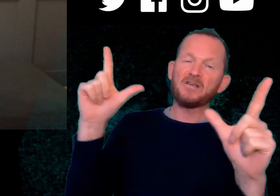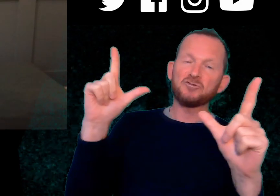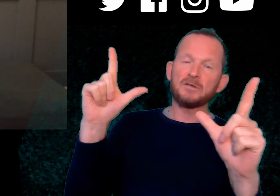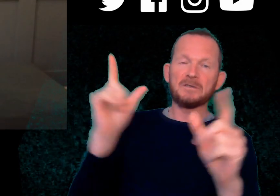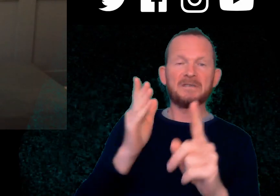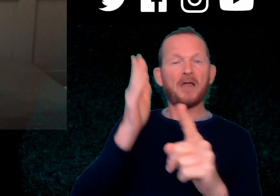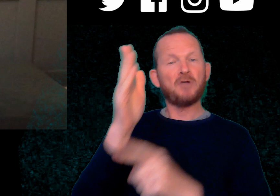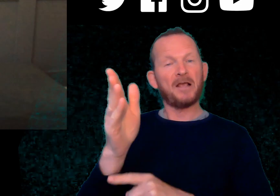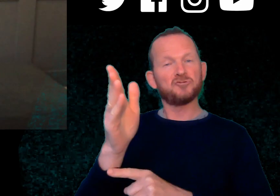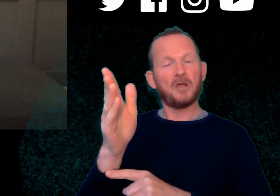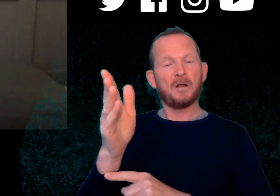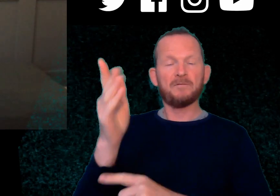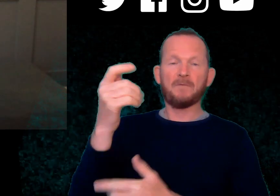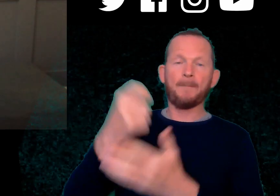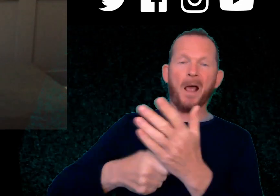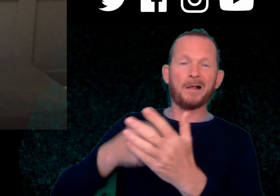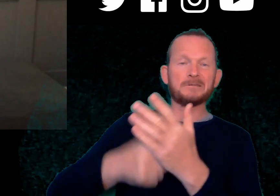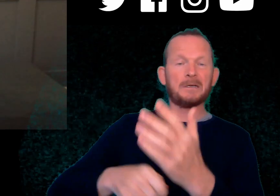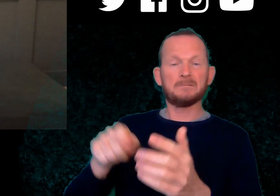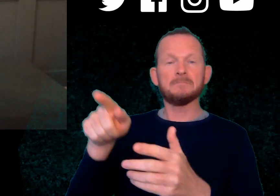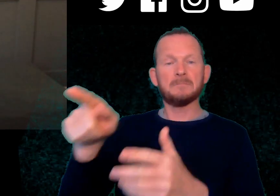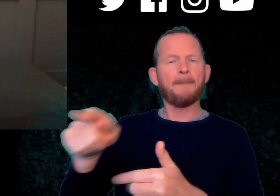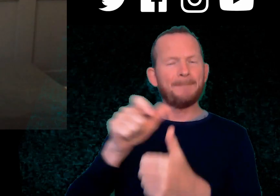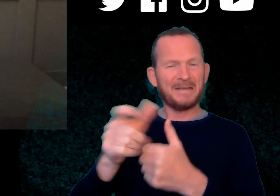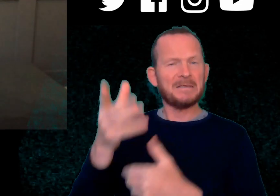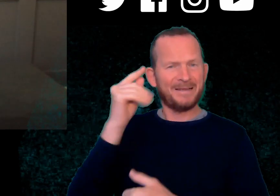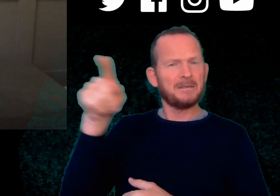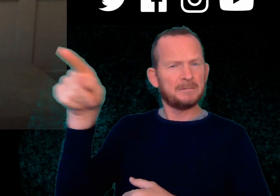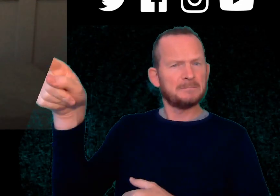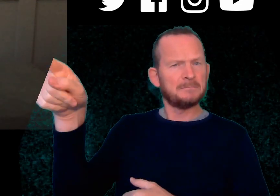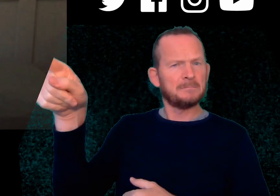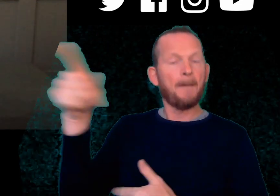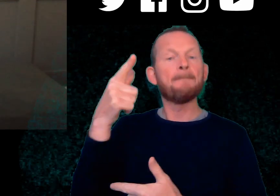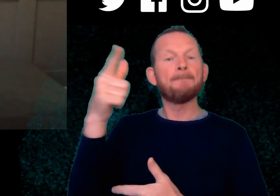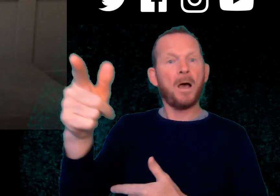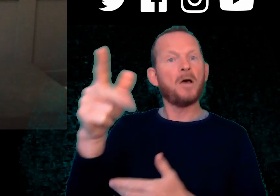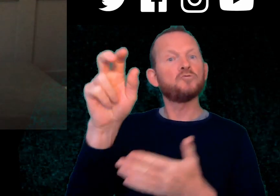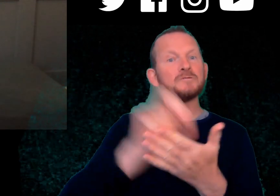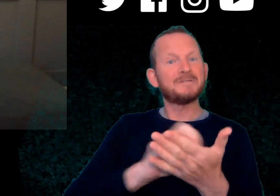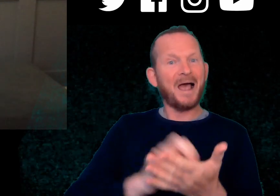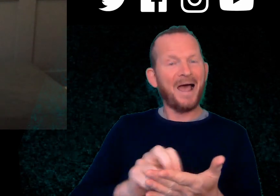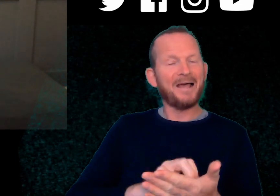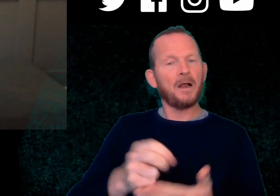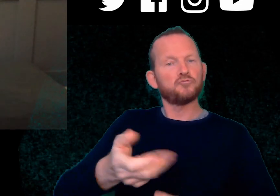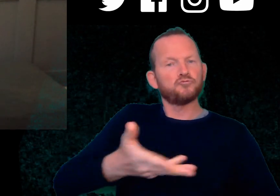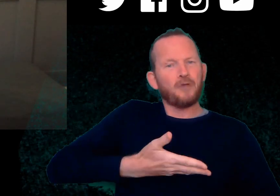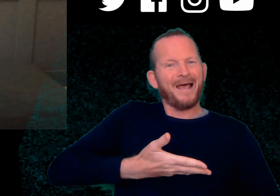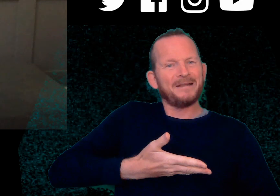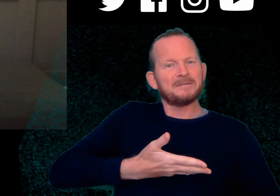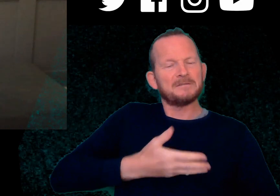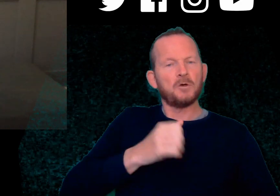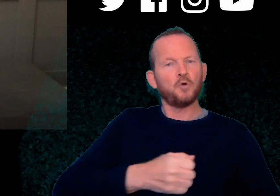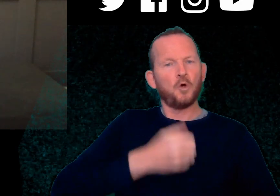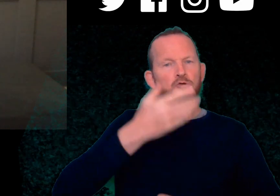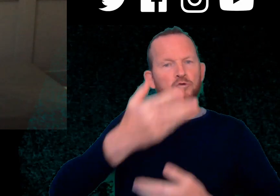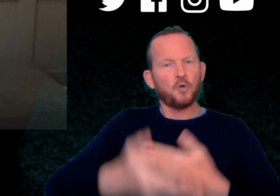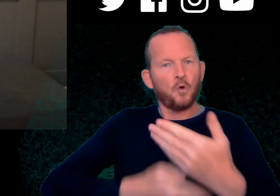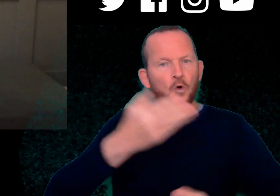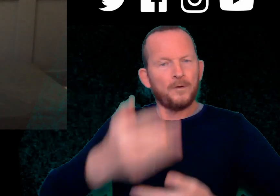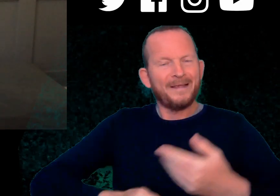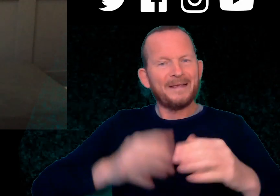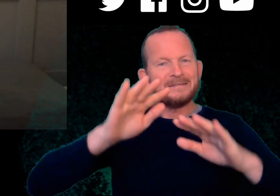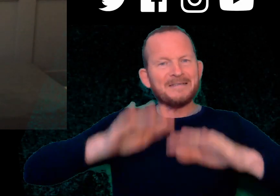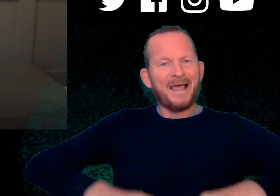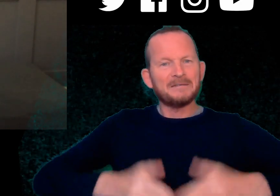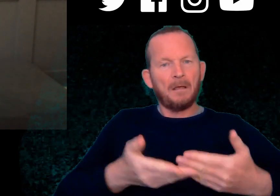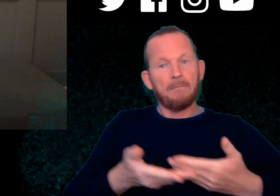books and they know the market best, so you are best listening to them, and you also sign the majority of the rights for your stories,